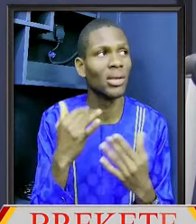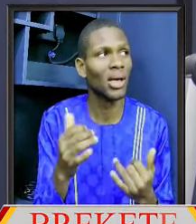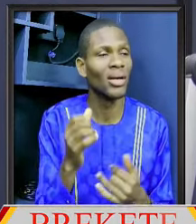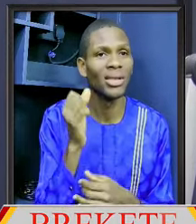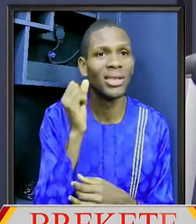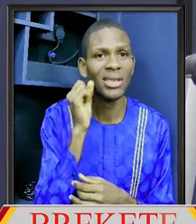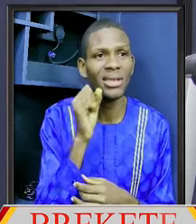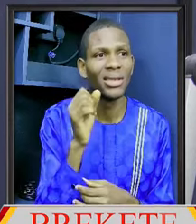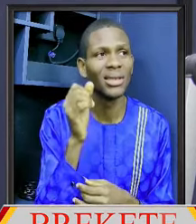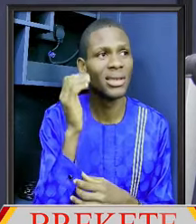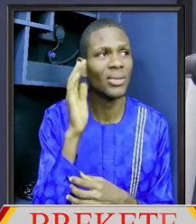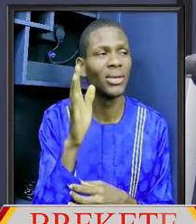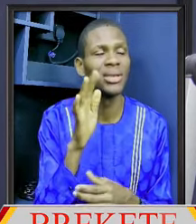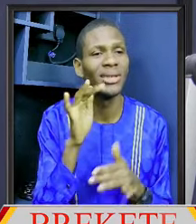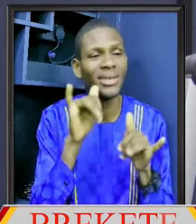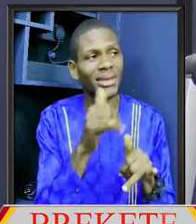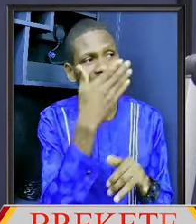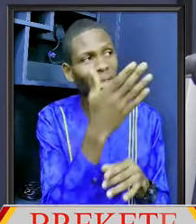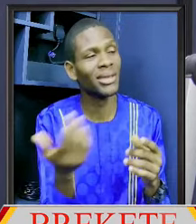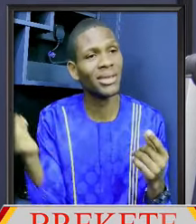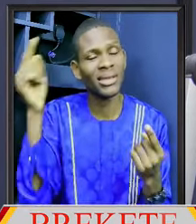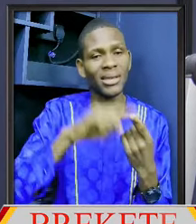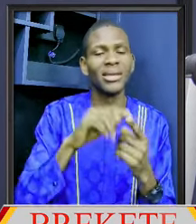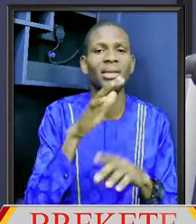she will stay here till evening.